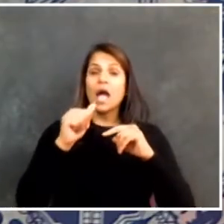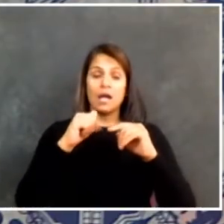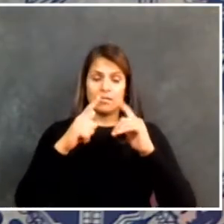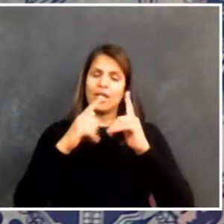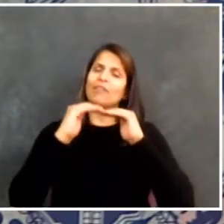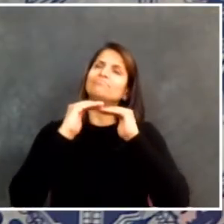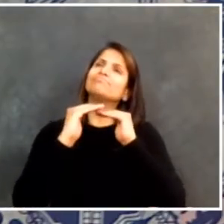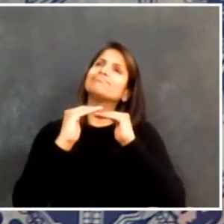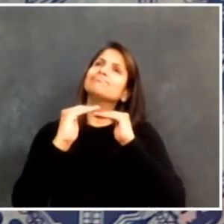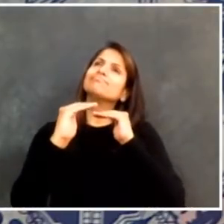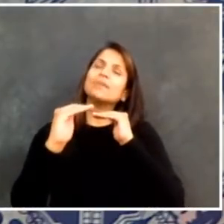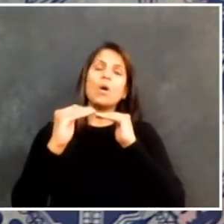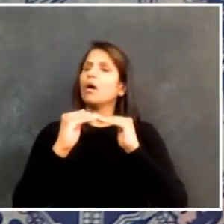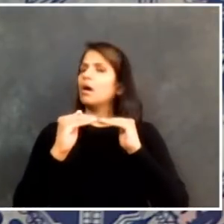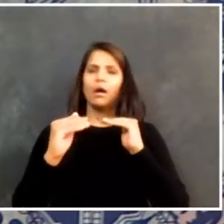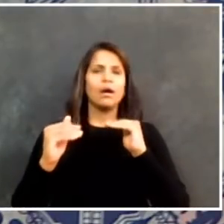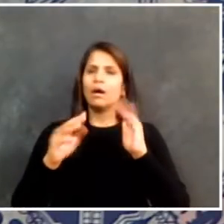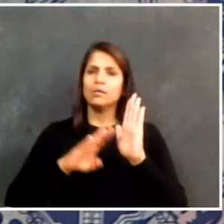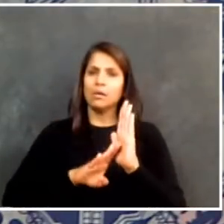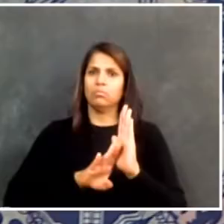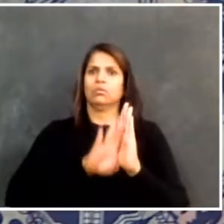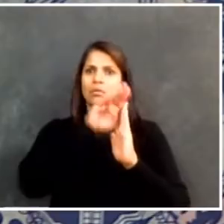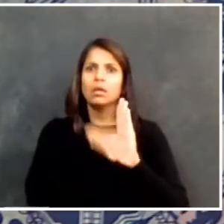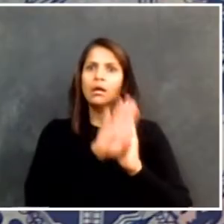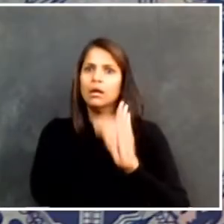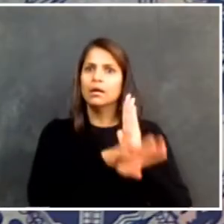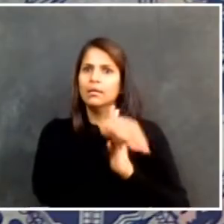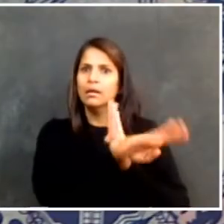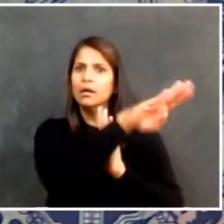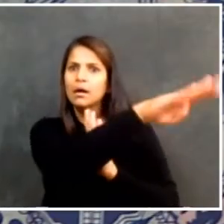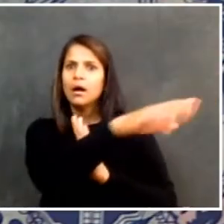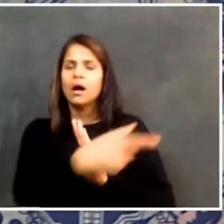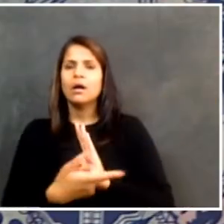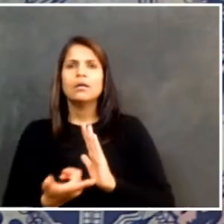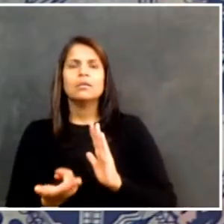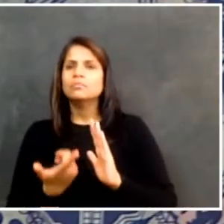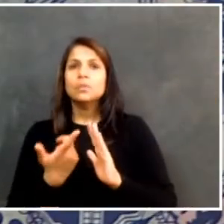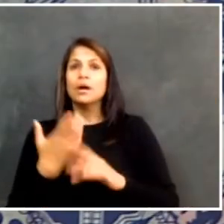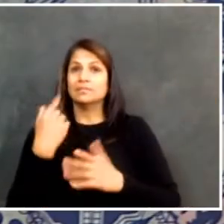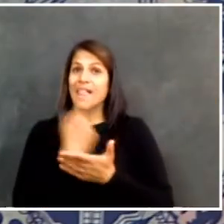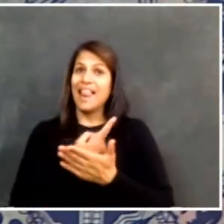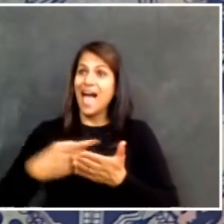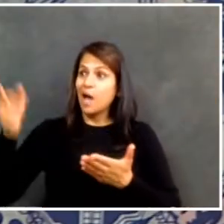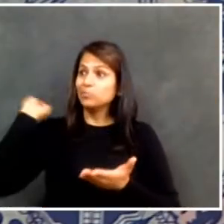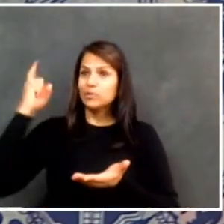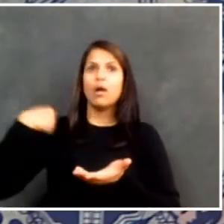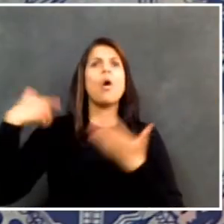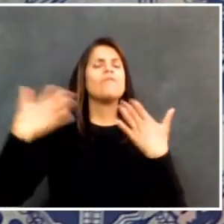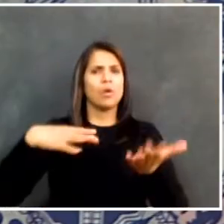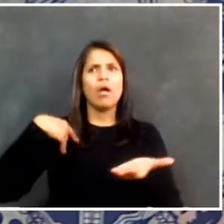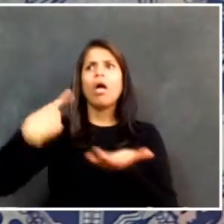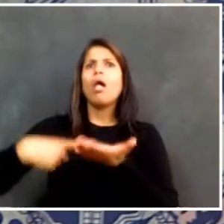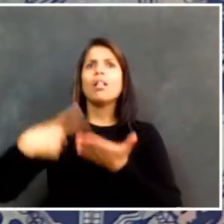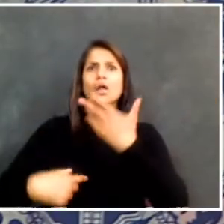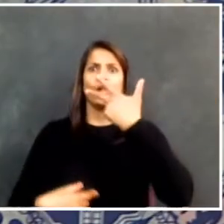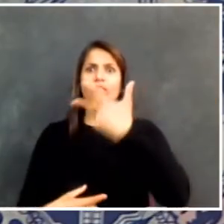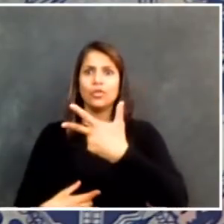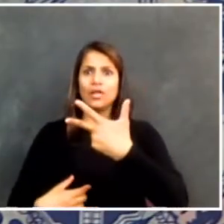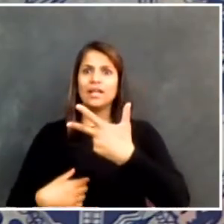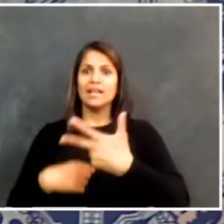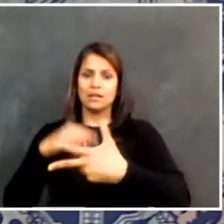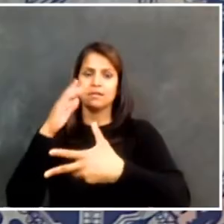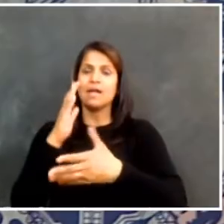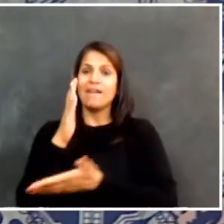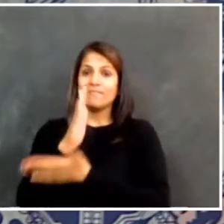We talked about the 3 phases last week. We're still obviously in widespread transmission. I mean, look at the data today, our 3